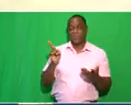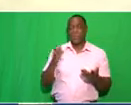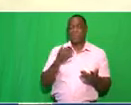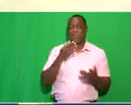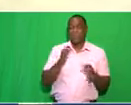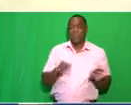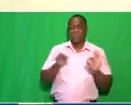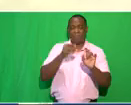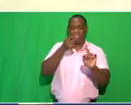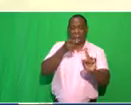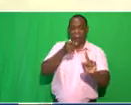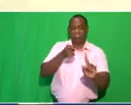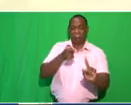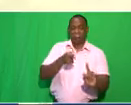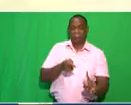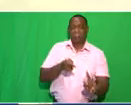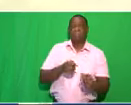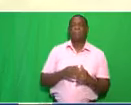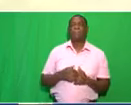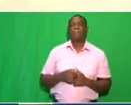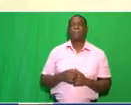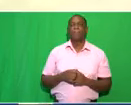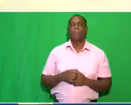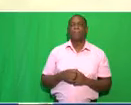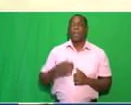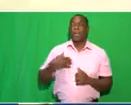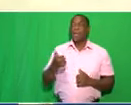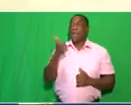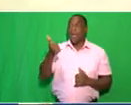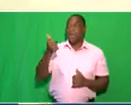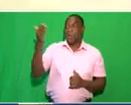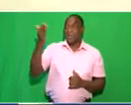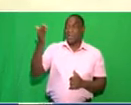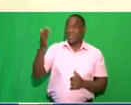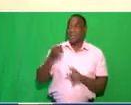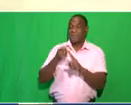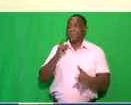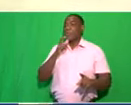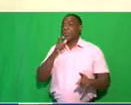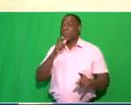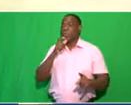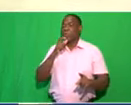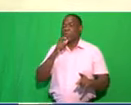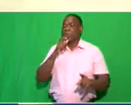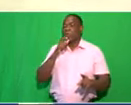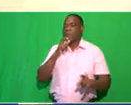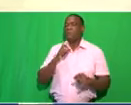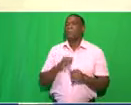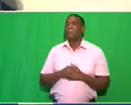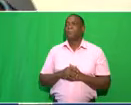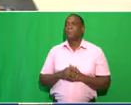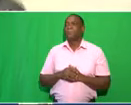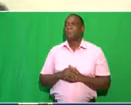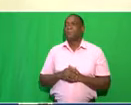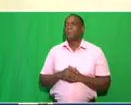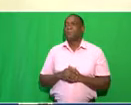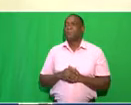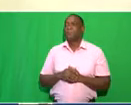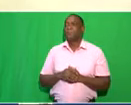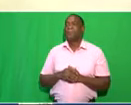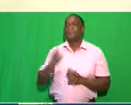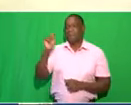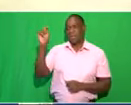have another presentation, and this time, as I mentioned before, this presentation is coming out from